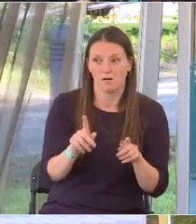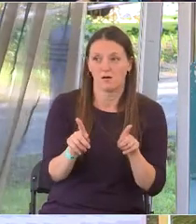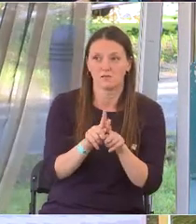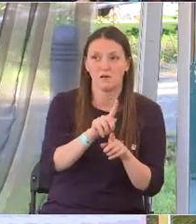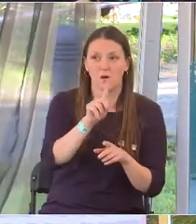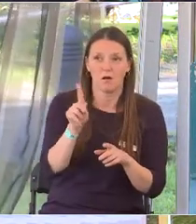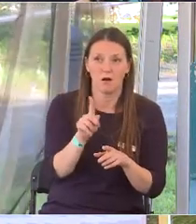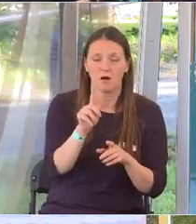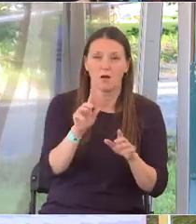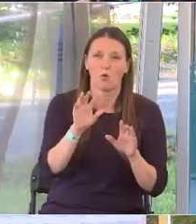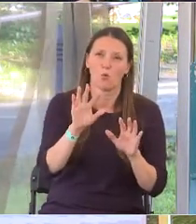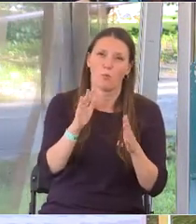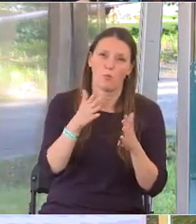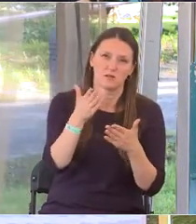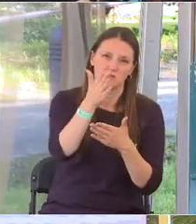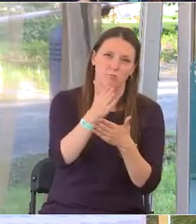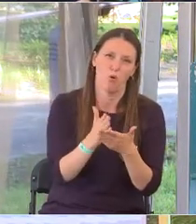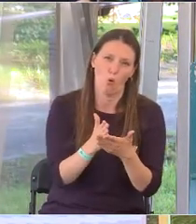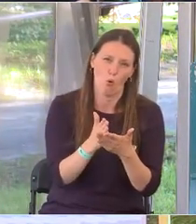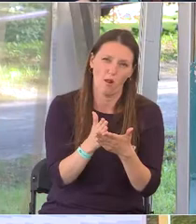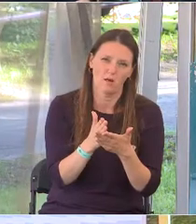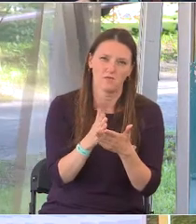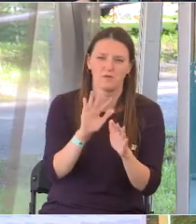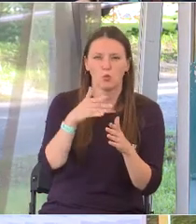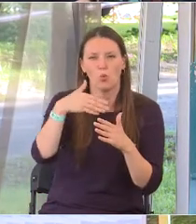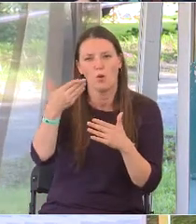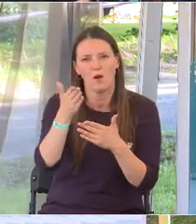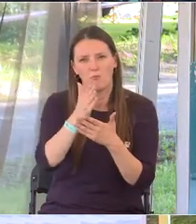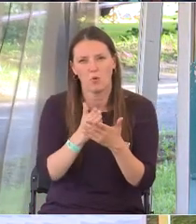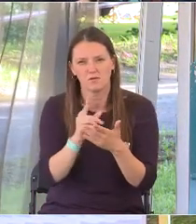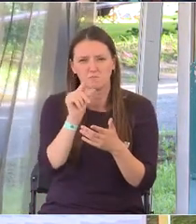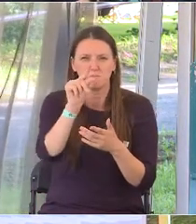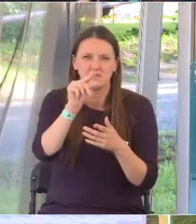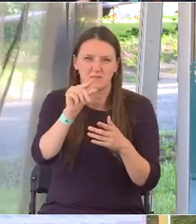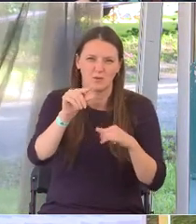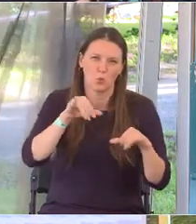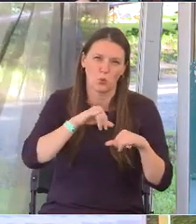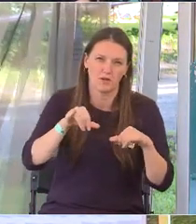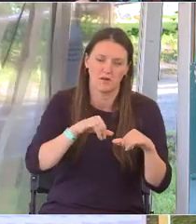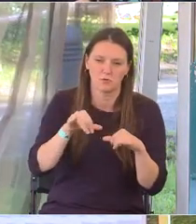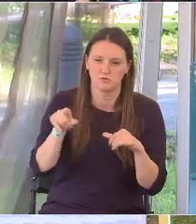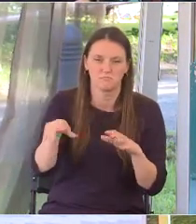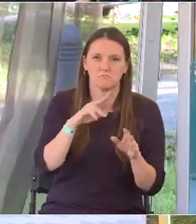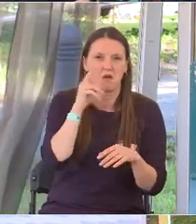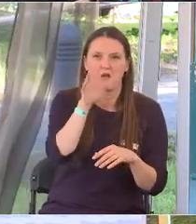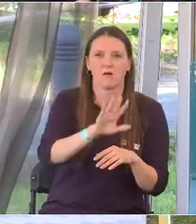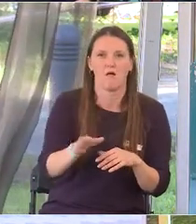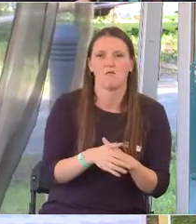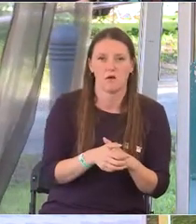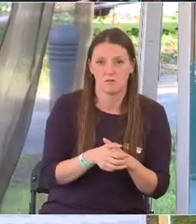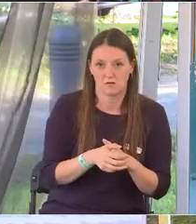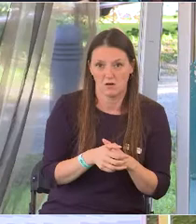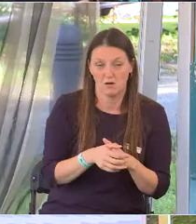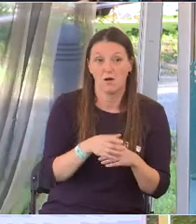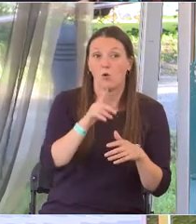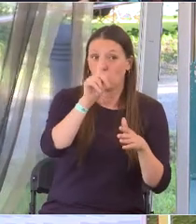cost or petty crimes or misdemeanors, we often get to police. So we do